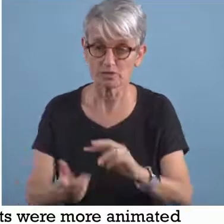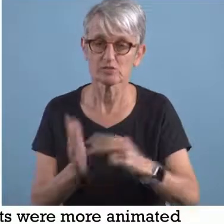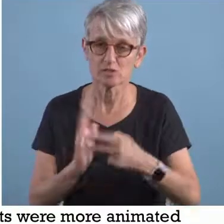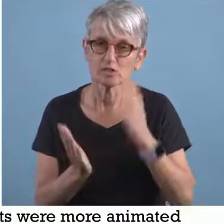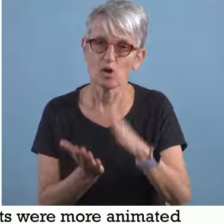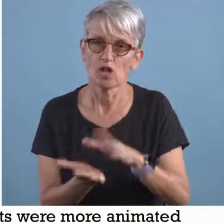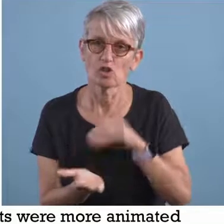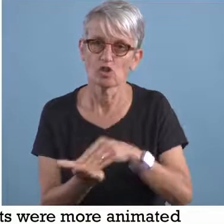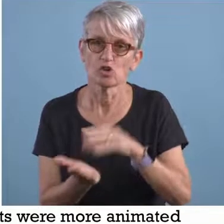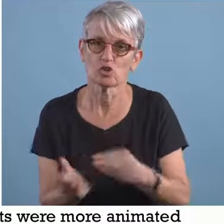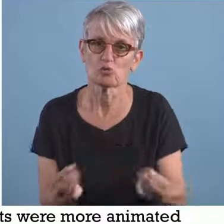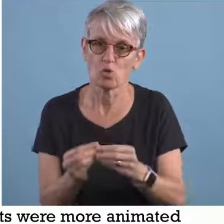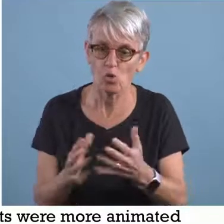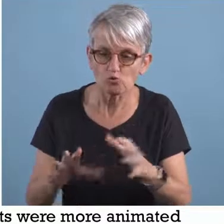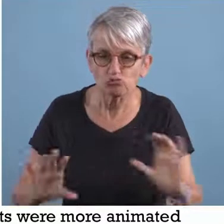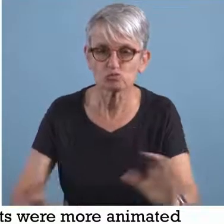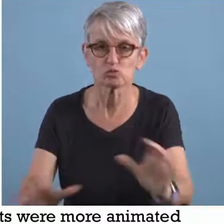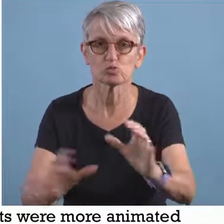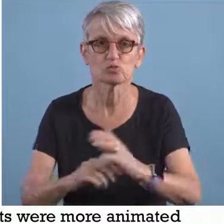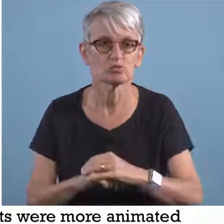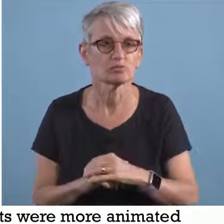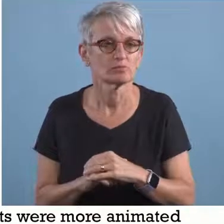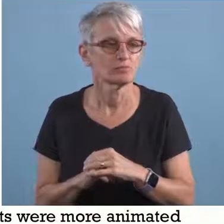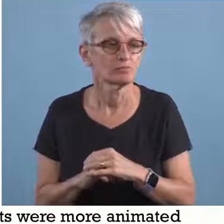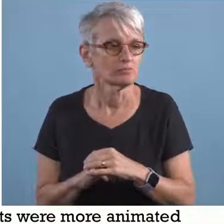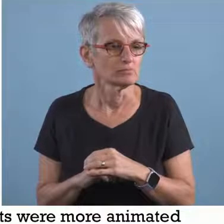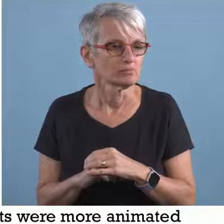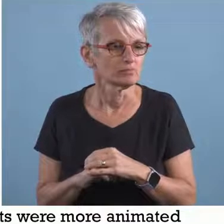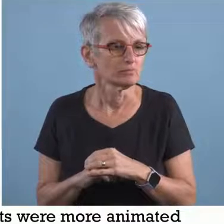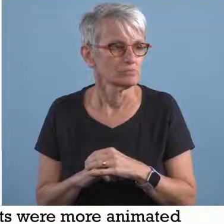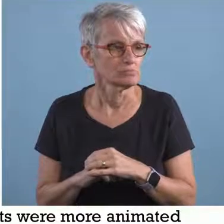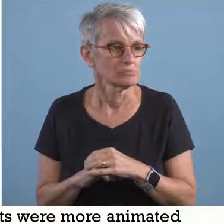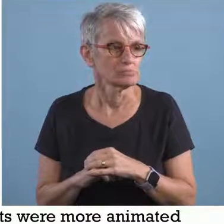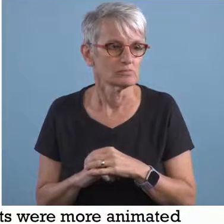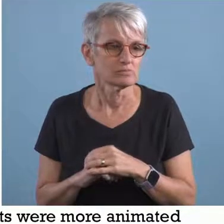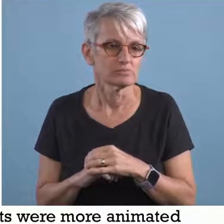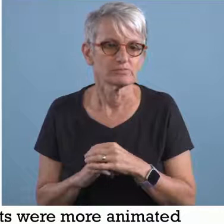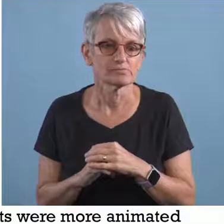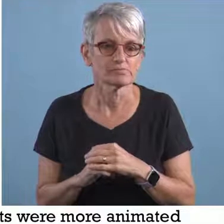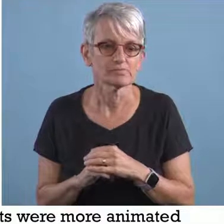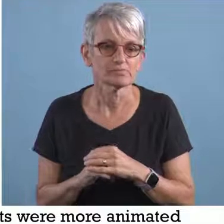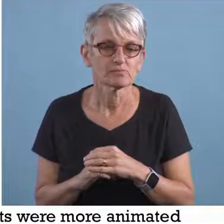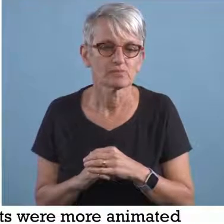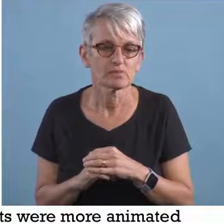student's practice with the material and hopefully increase student learning.